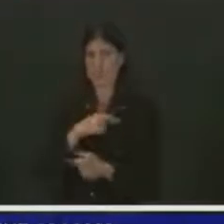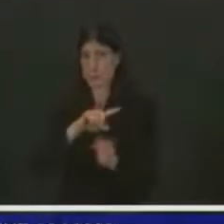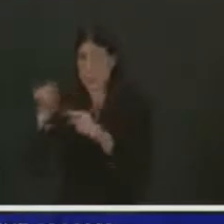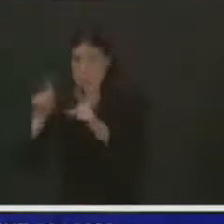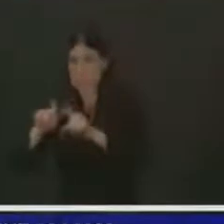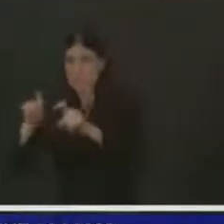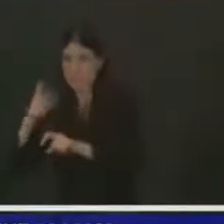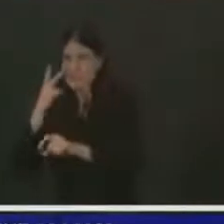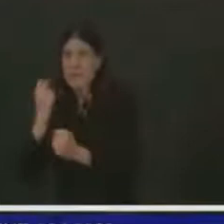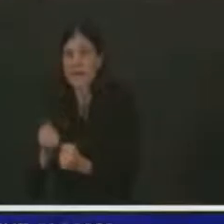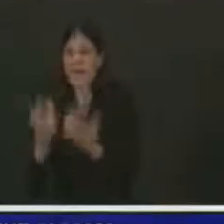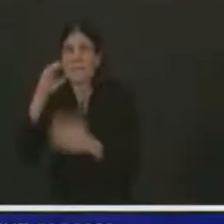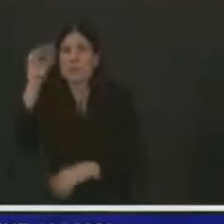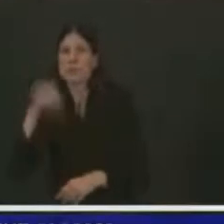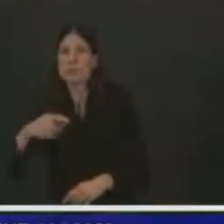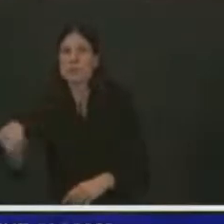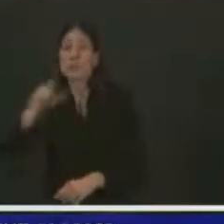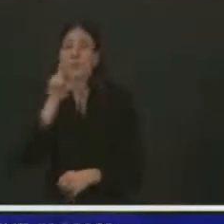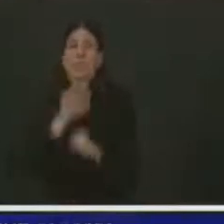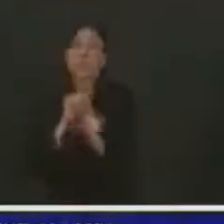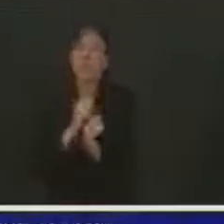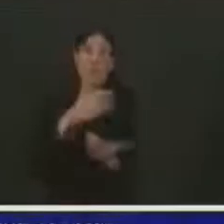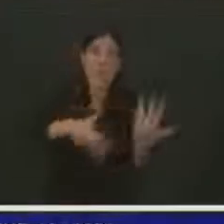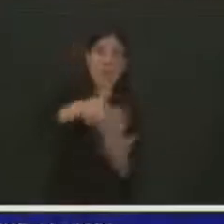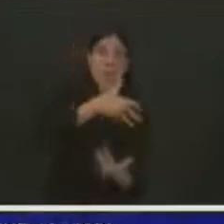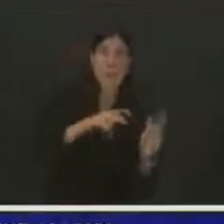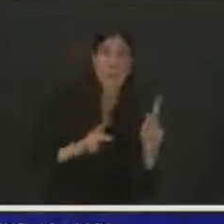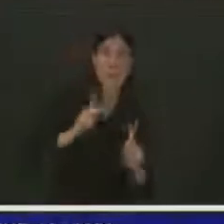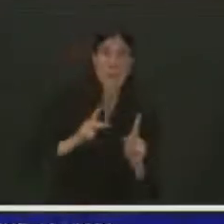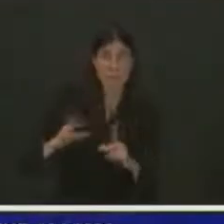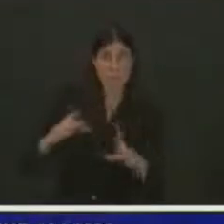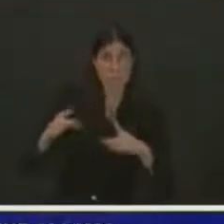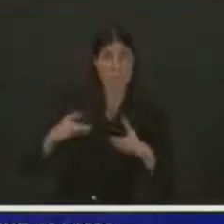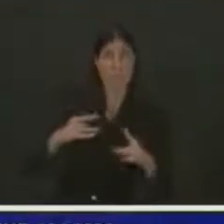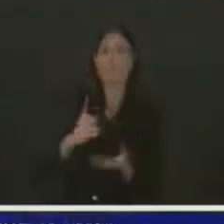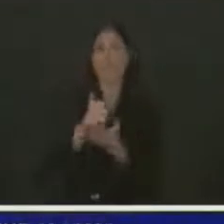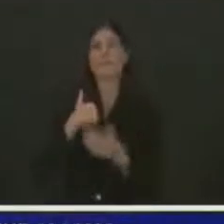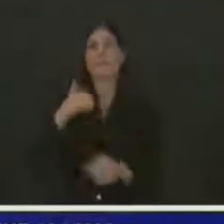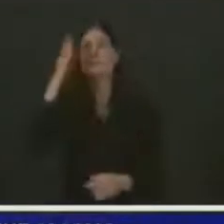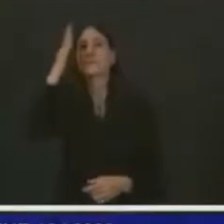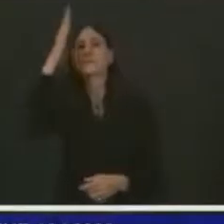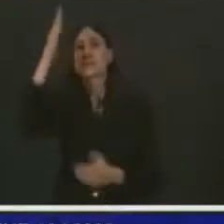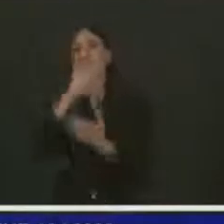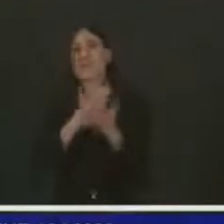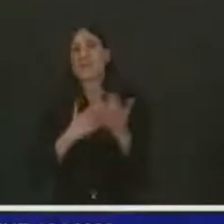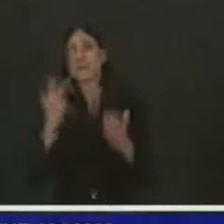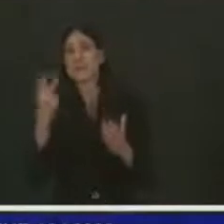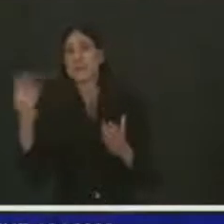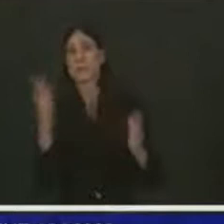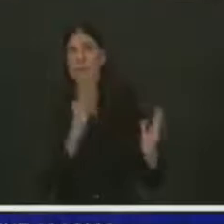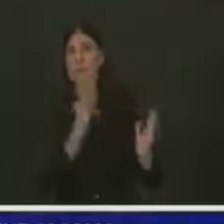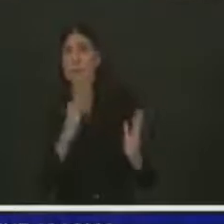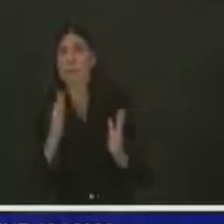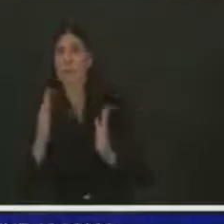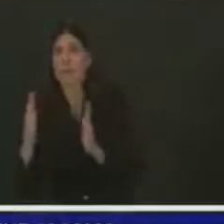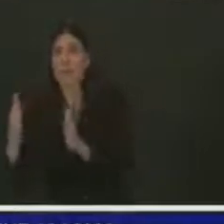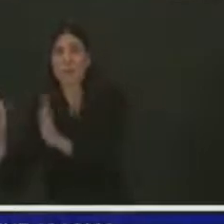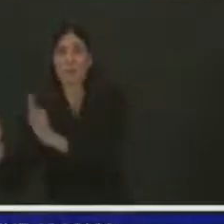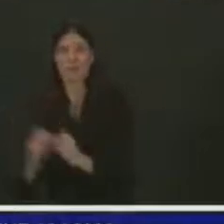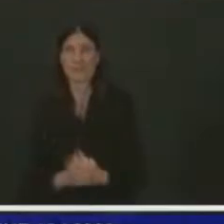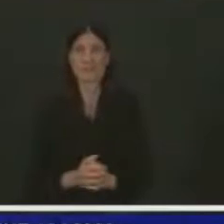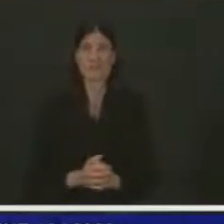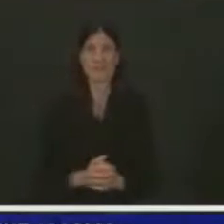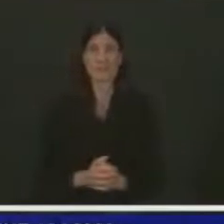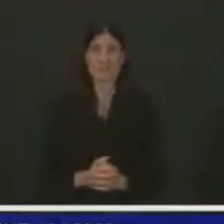our priority continues to focus on the communities being hardest hit across each of